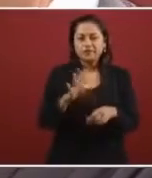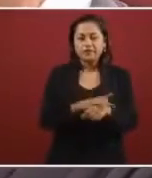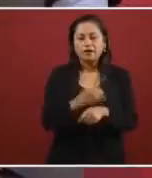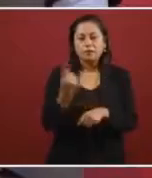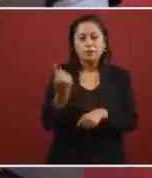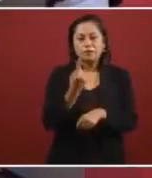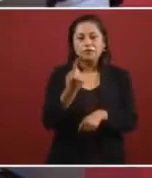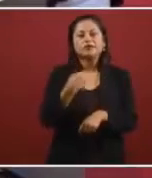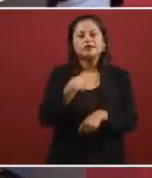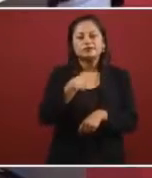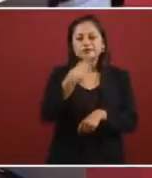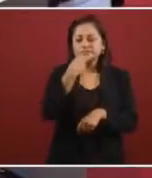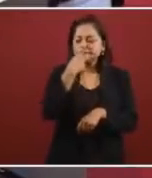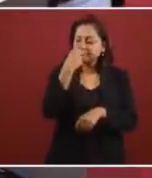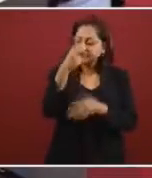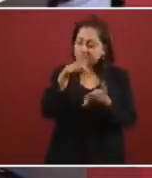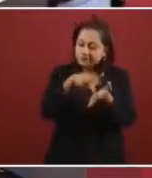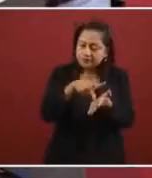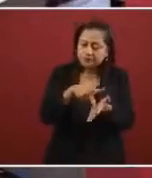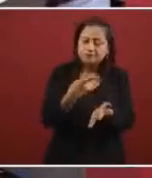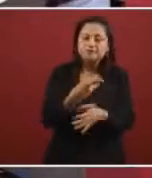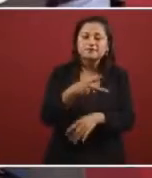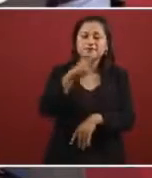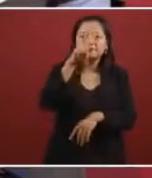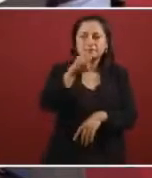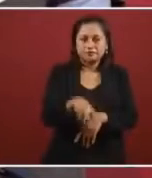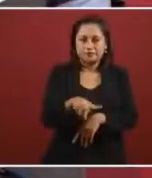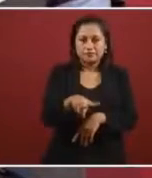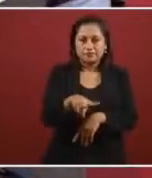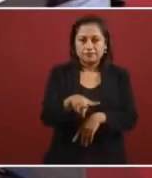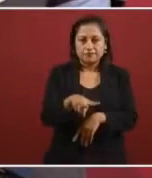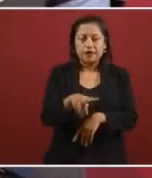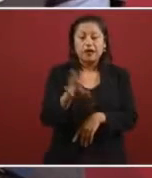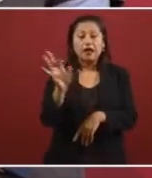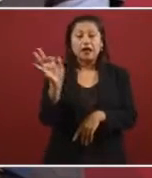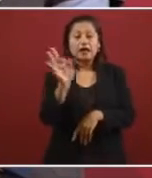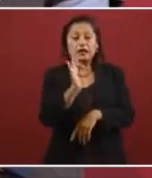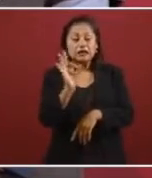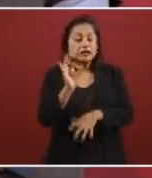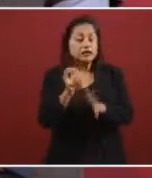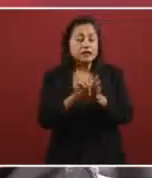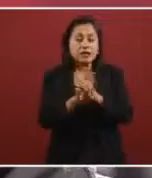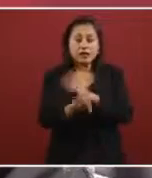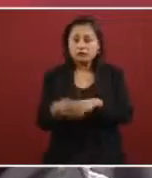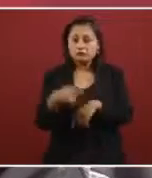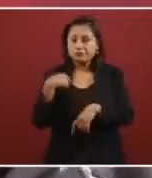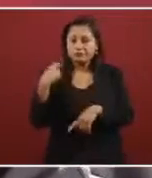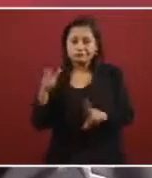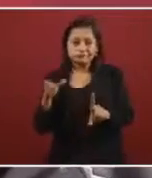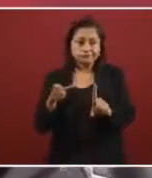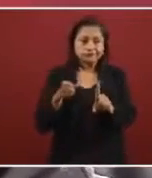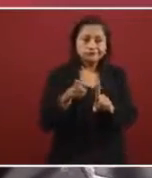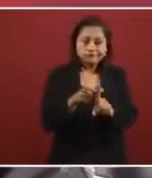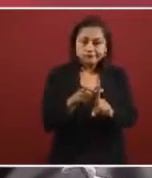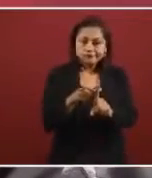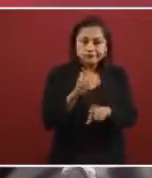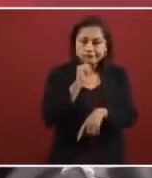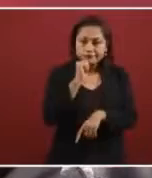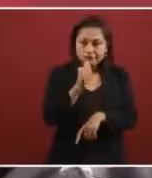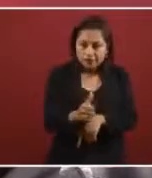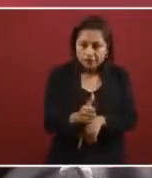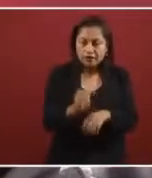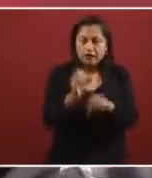I si insist no hay that if protección, there is no protection, si no hay complicidad, if there's no si no hay complicity, contubernio if there's